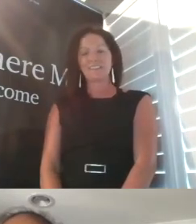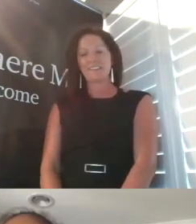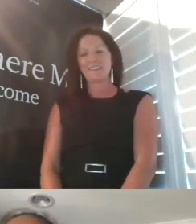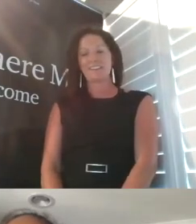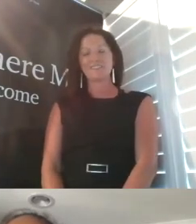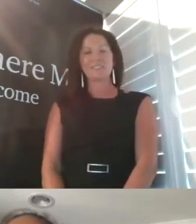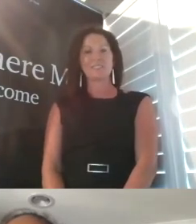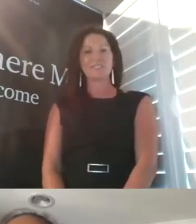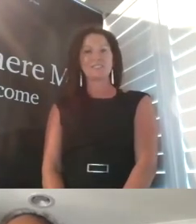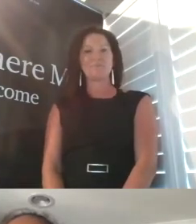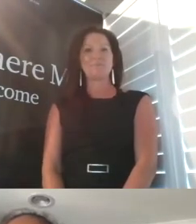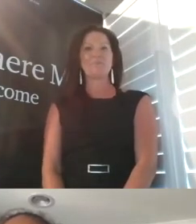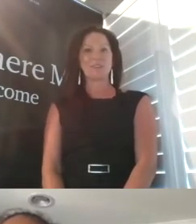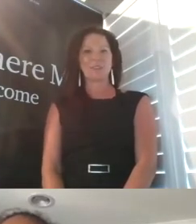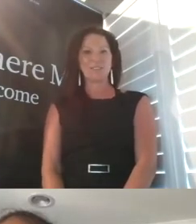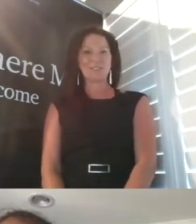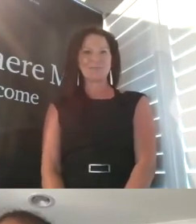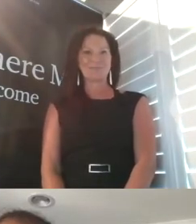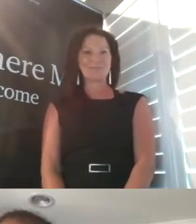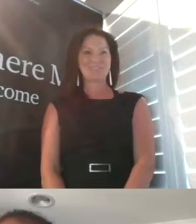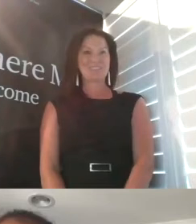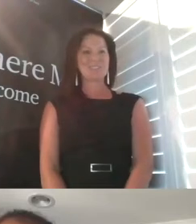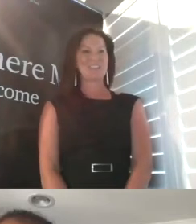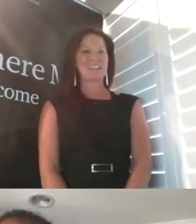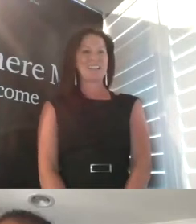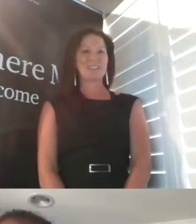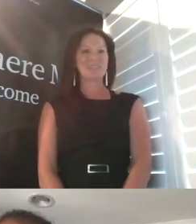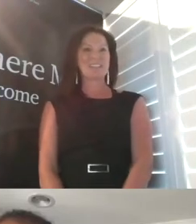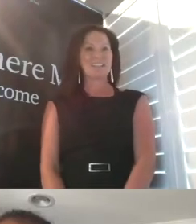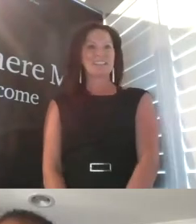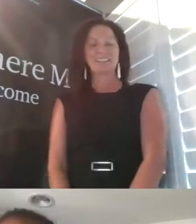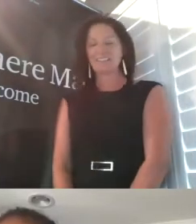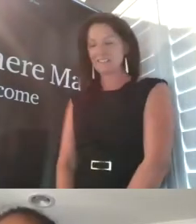that acknowledges motherhood. Nō reira.